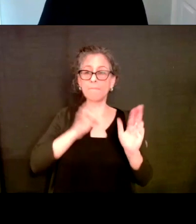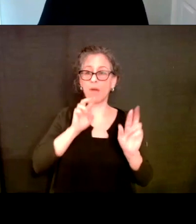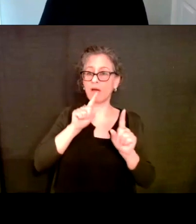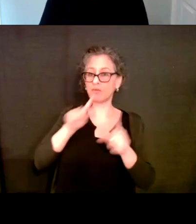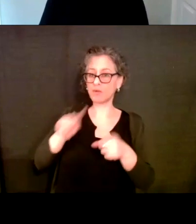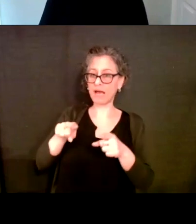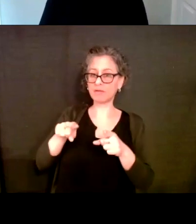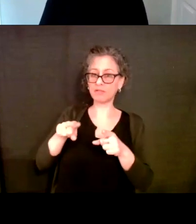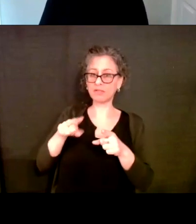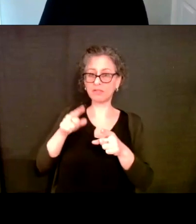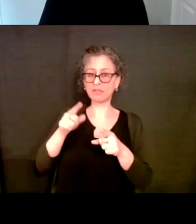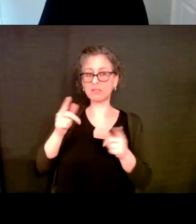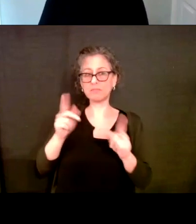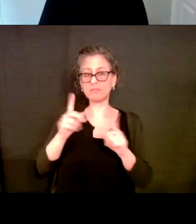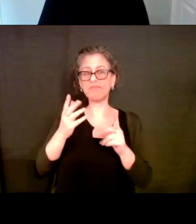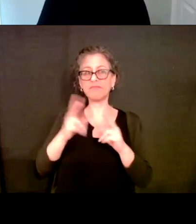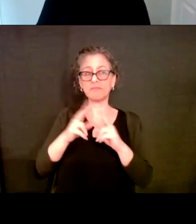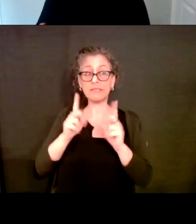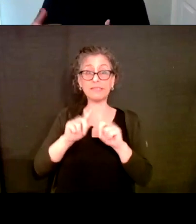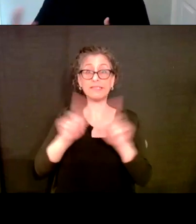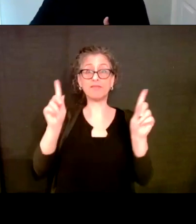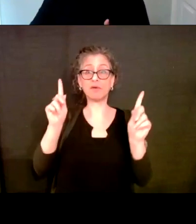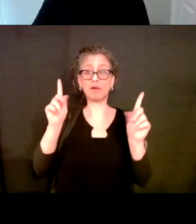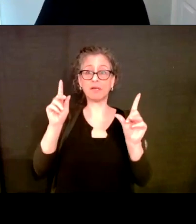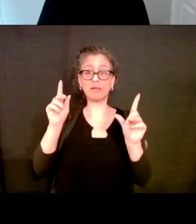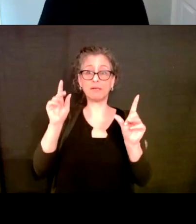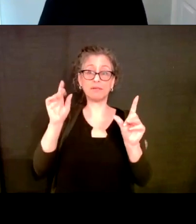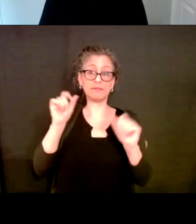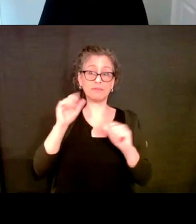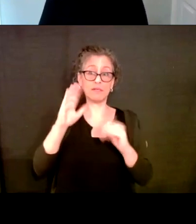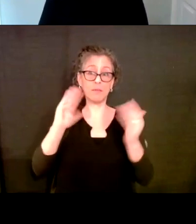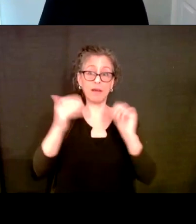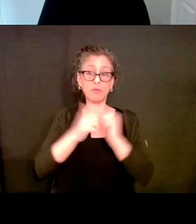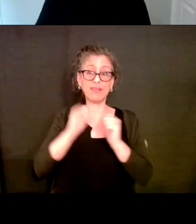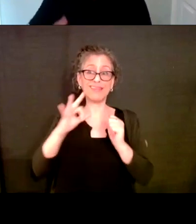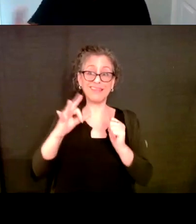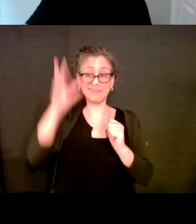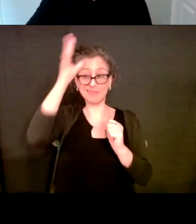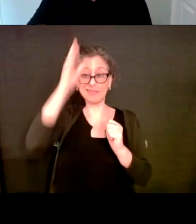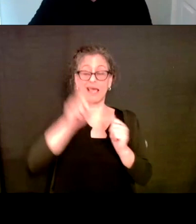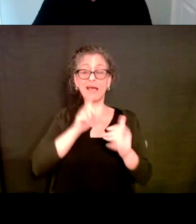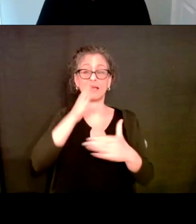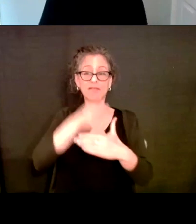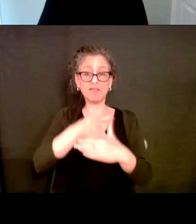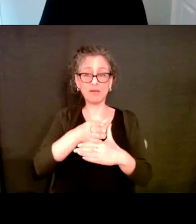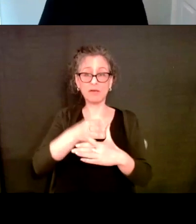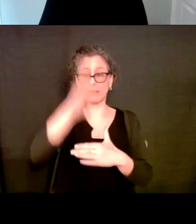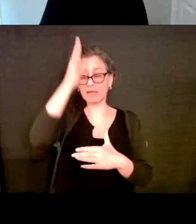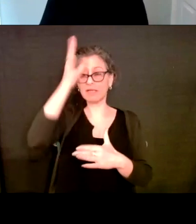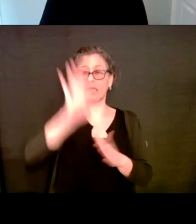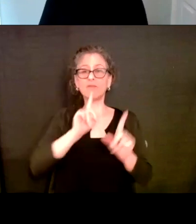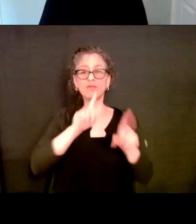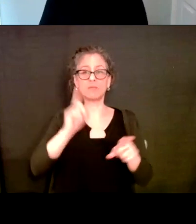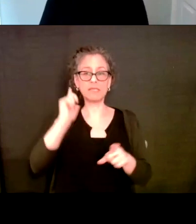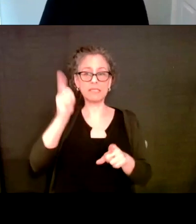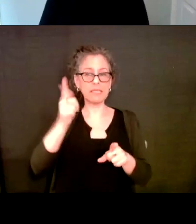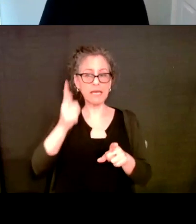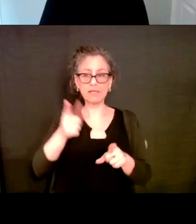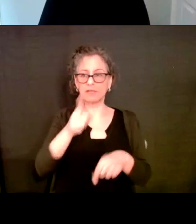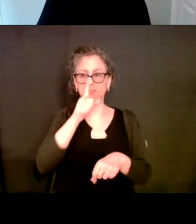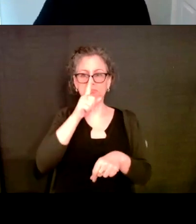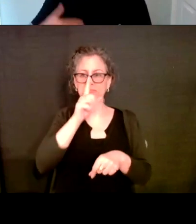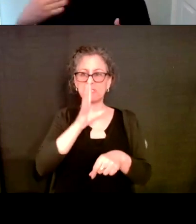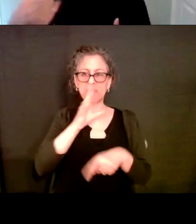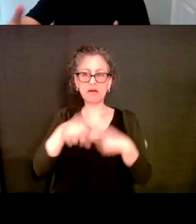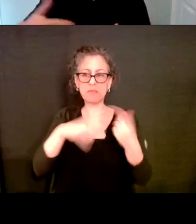is probably much different than had my father intervened. My father's response was much later. We didn't talk about it,